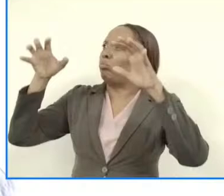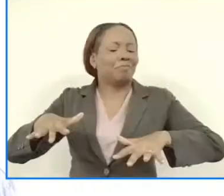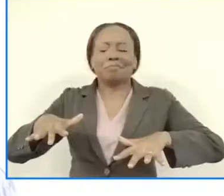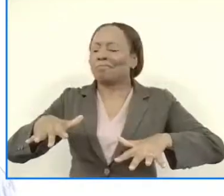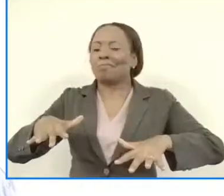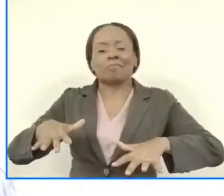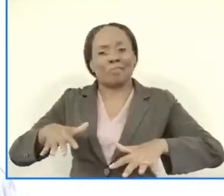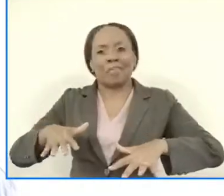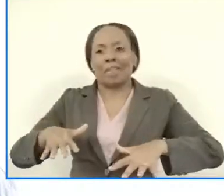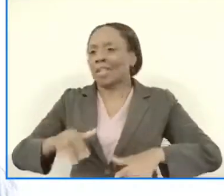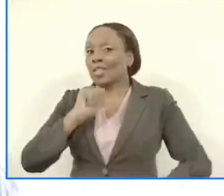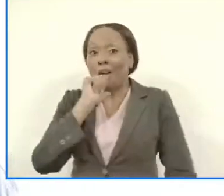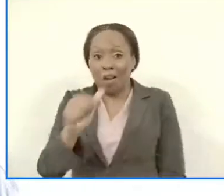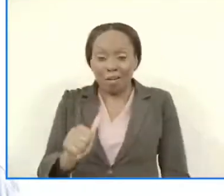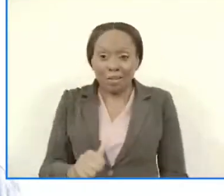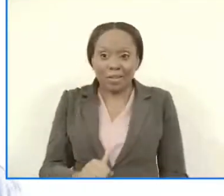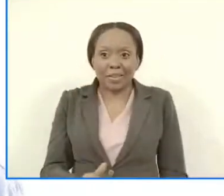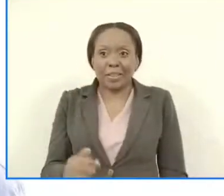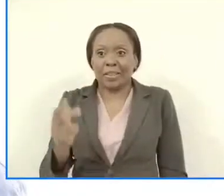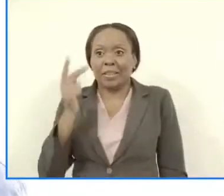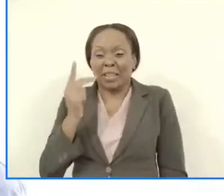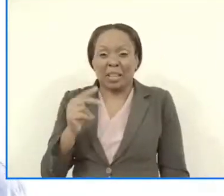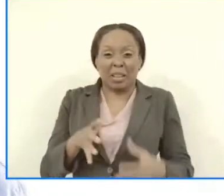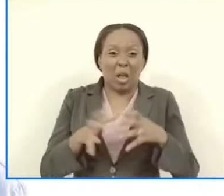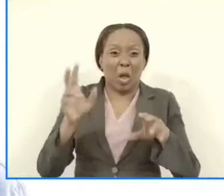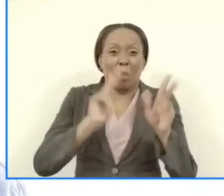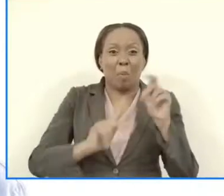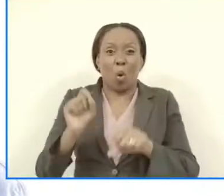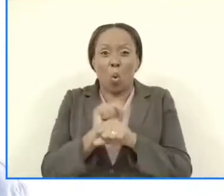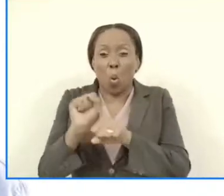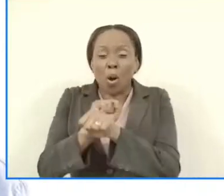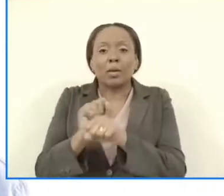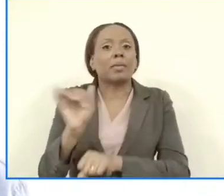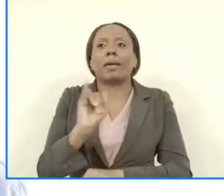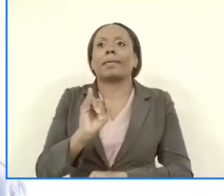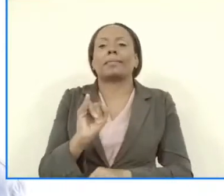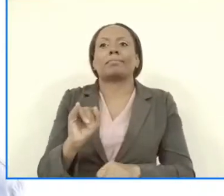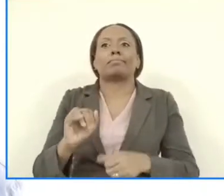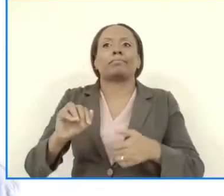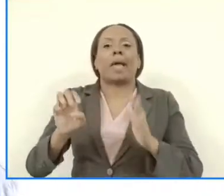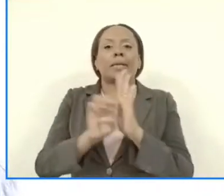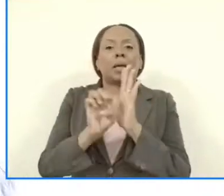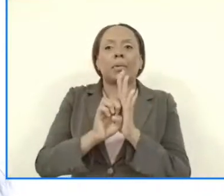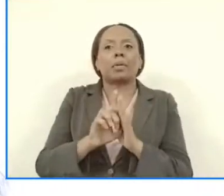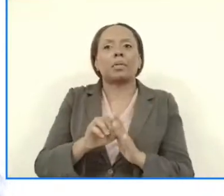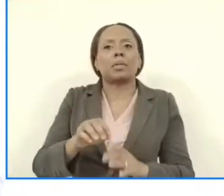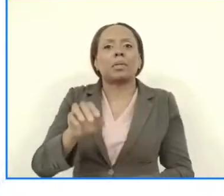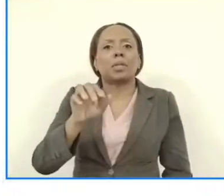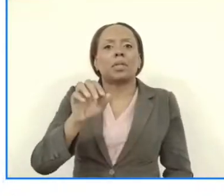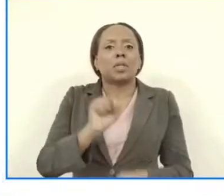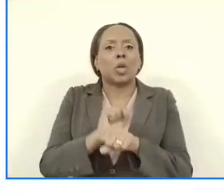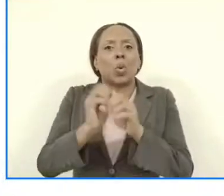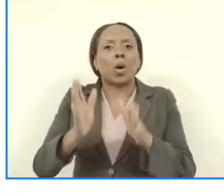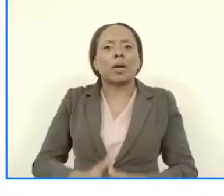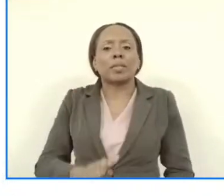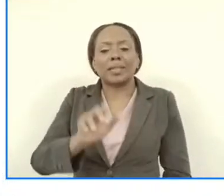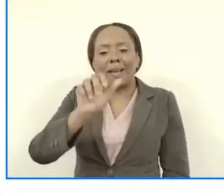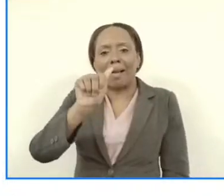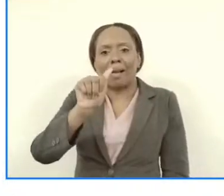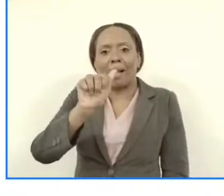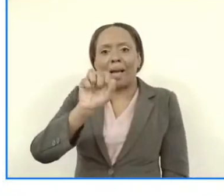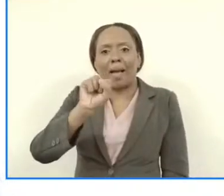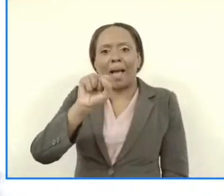people that you saw taken on to do that. So even like the ash workers that were taken off following the volcanic